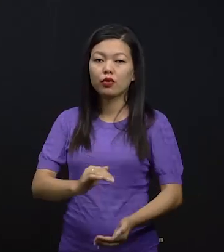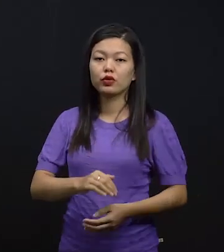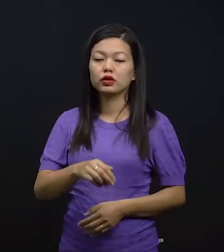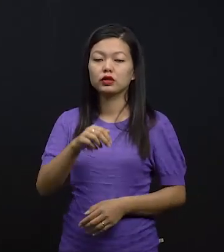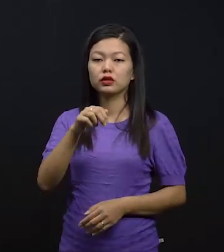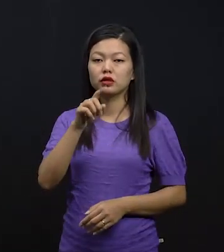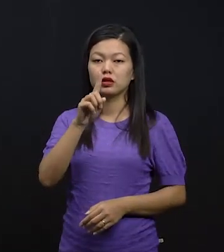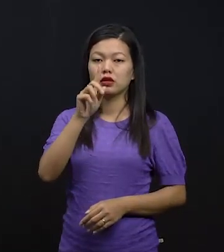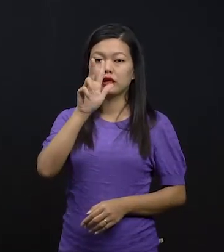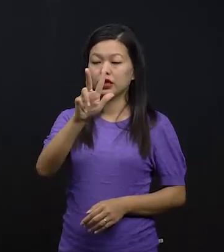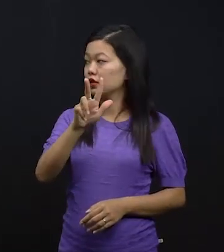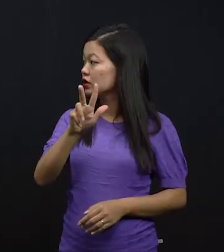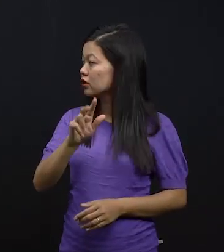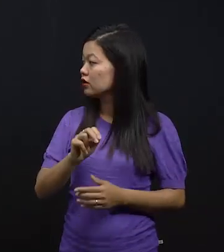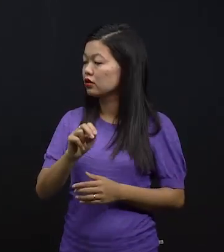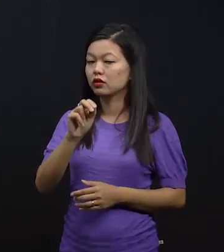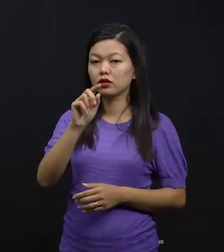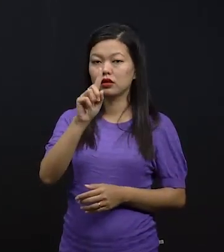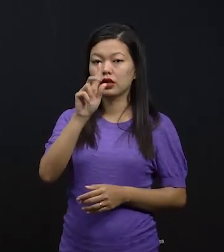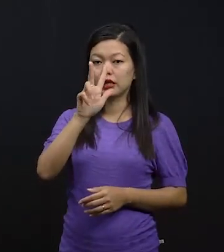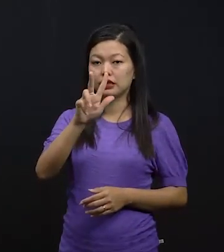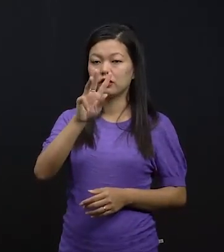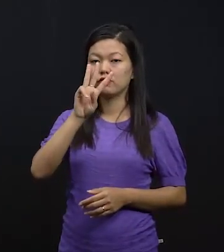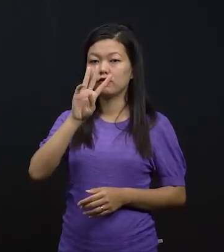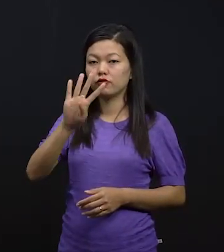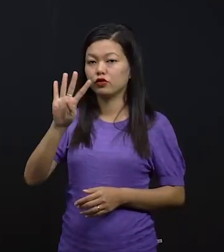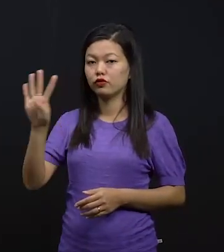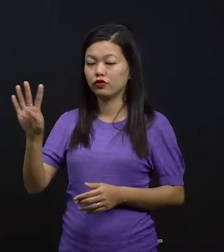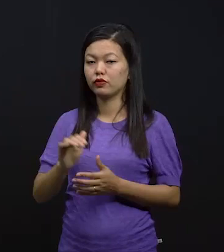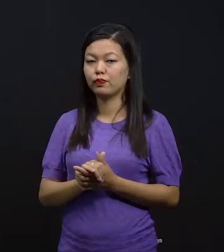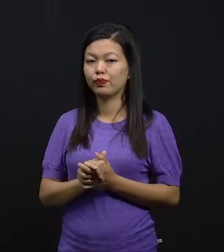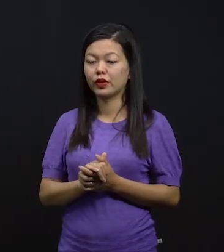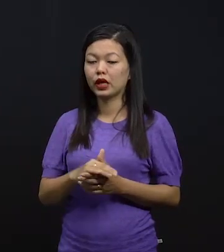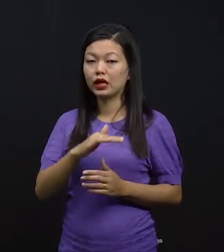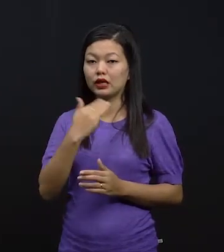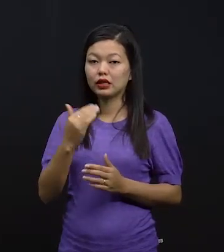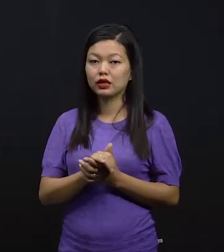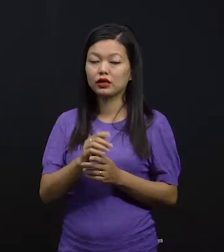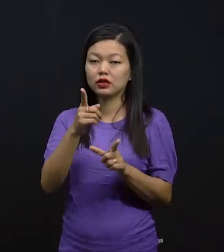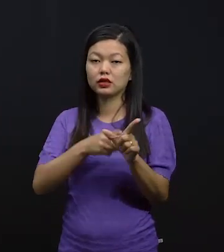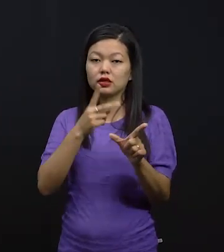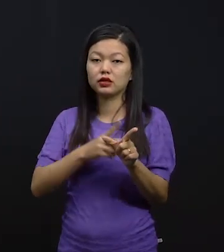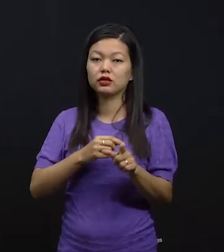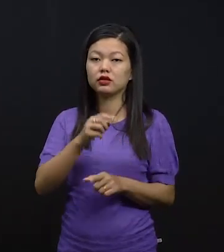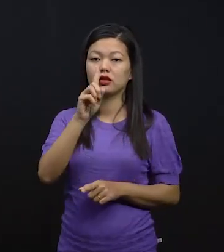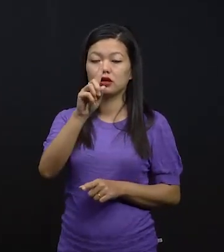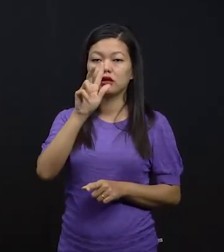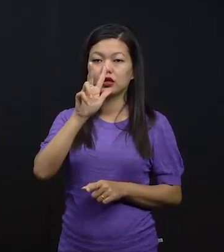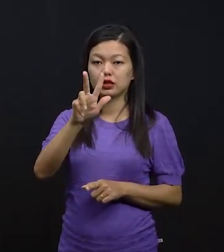year 1889. Okay, I repeat, born in the year 1844 and died in